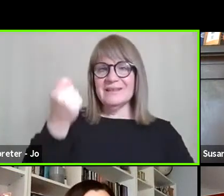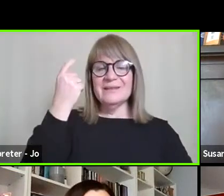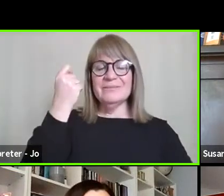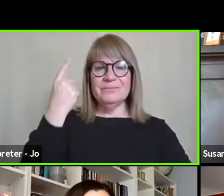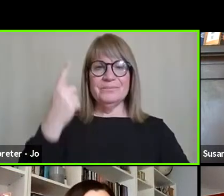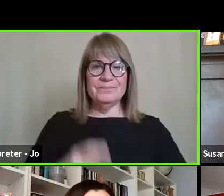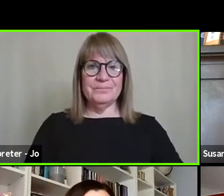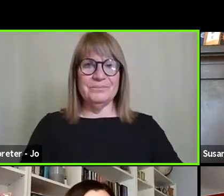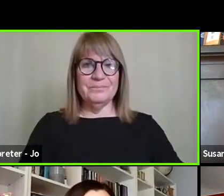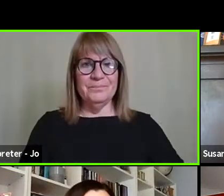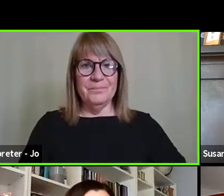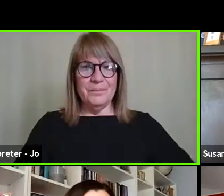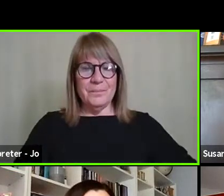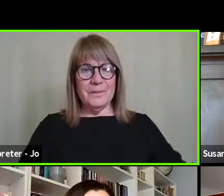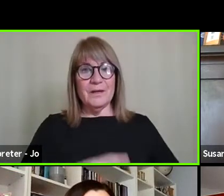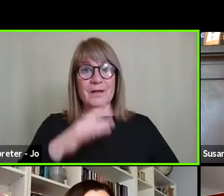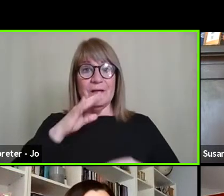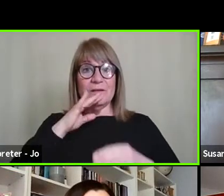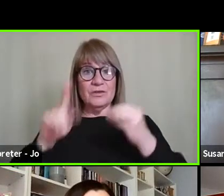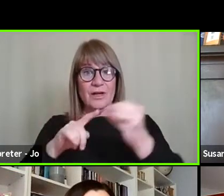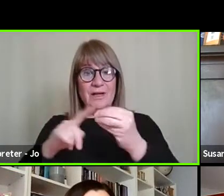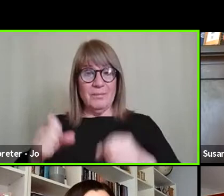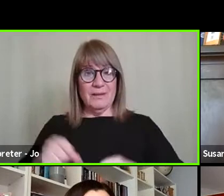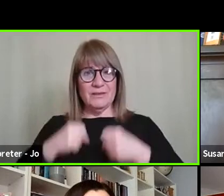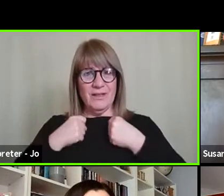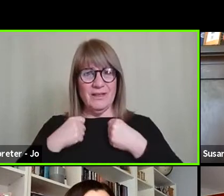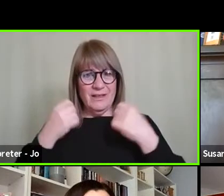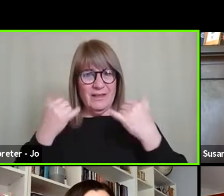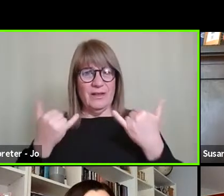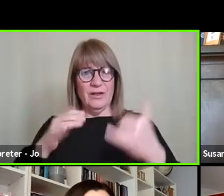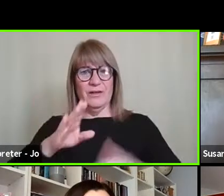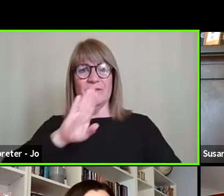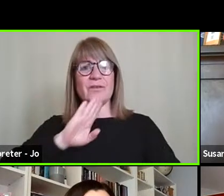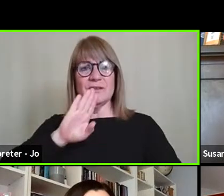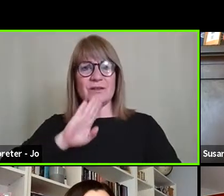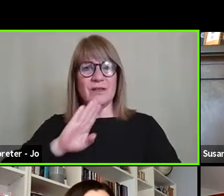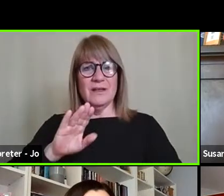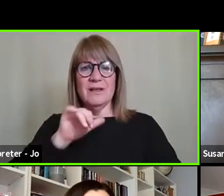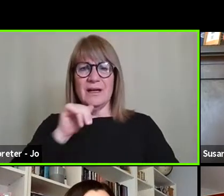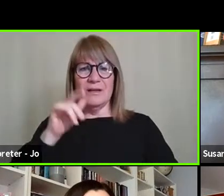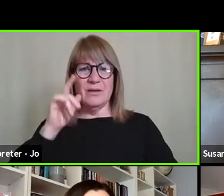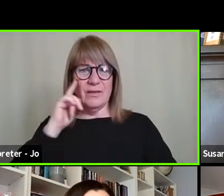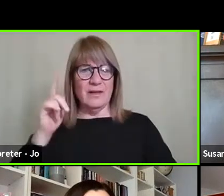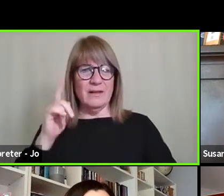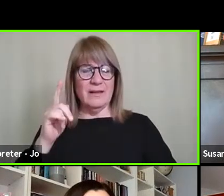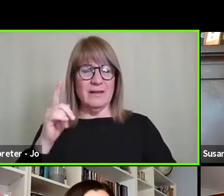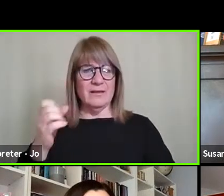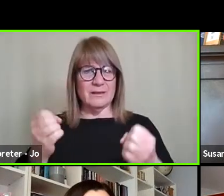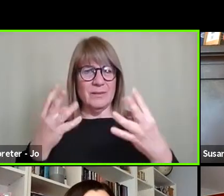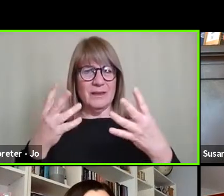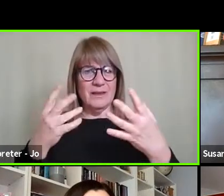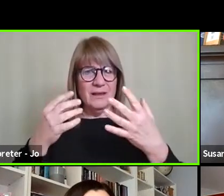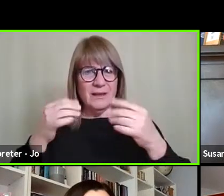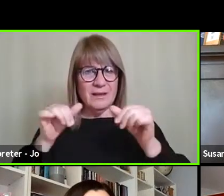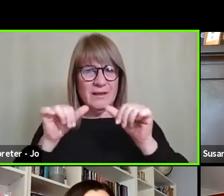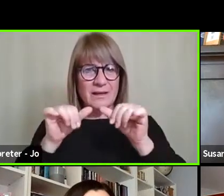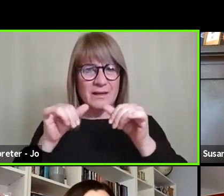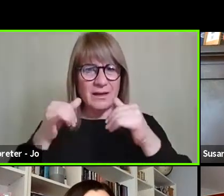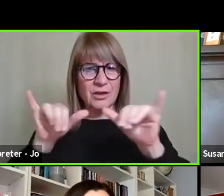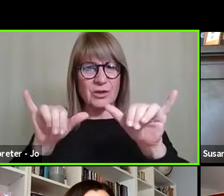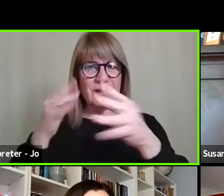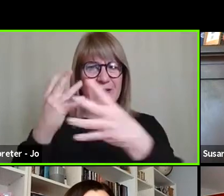for um survivors that are currently frustrated i don't believe there's a many that are still currently frustrated correct me from rome's india